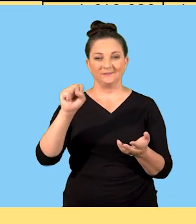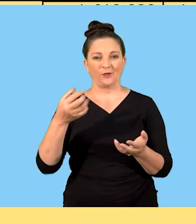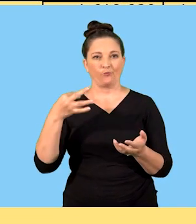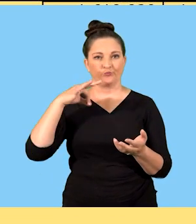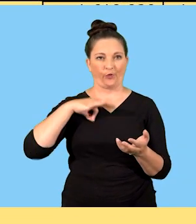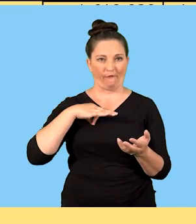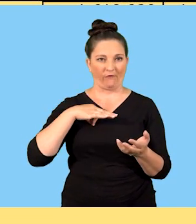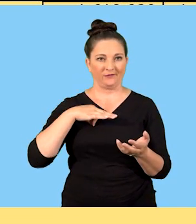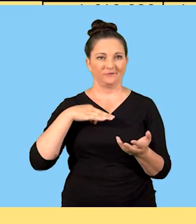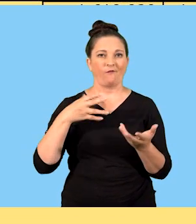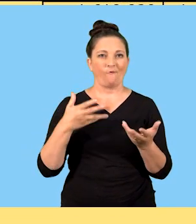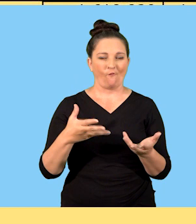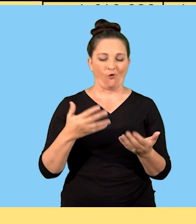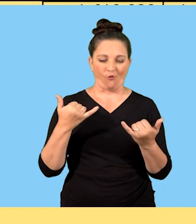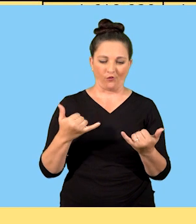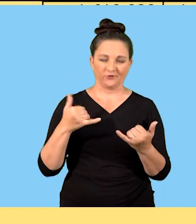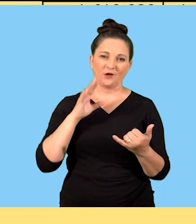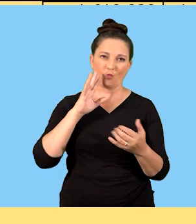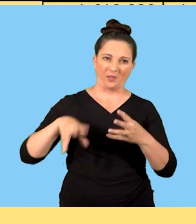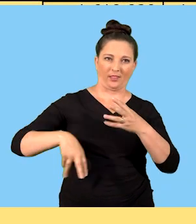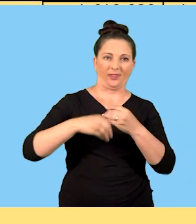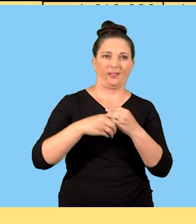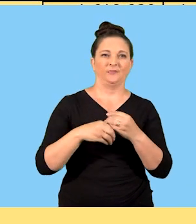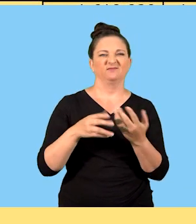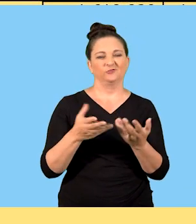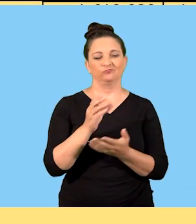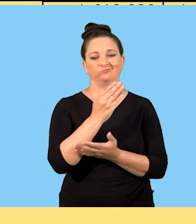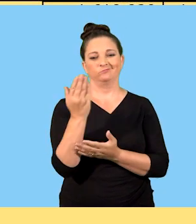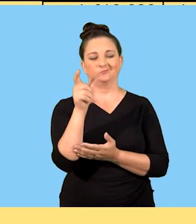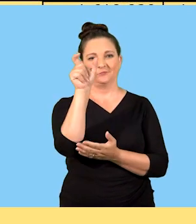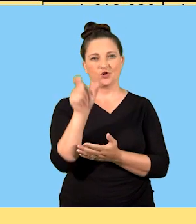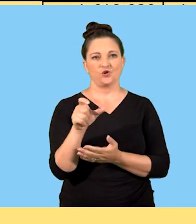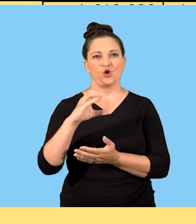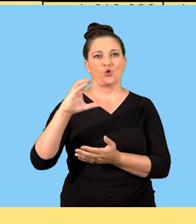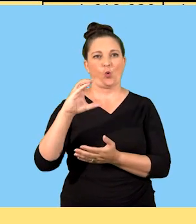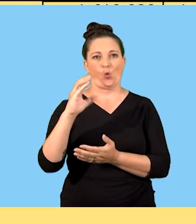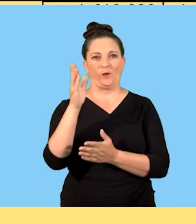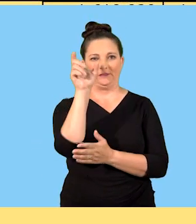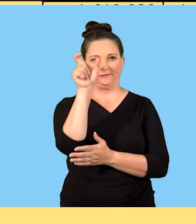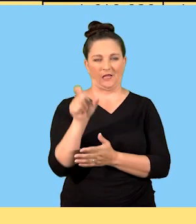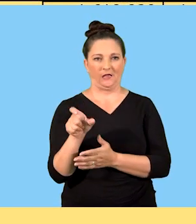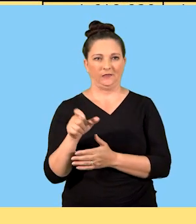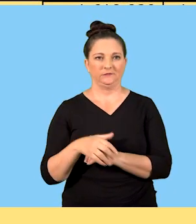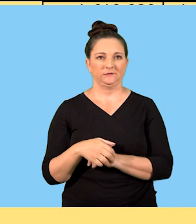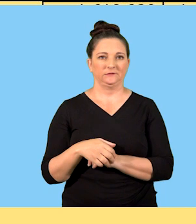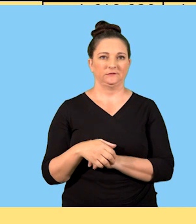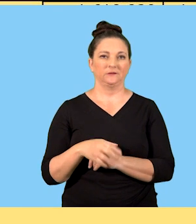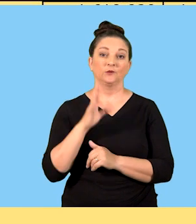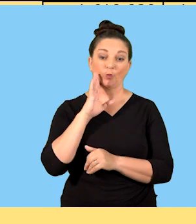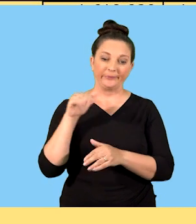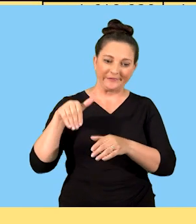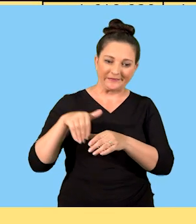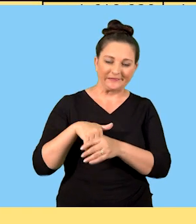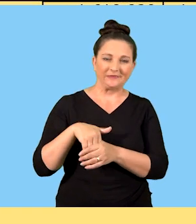one here, which is trading account. So you bring it to the credit side. So commission income comes